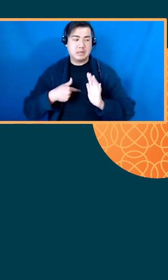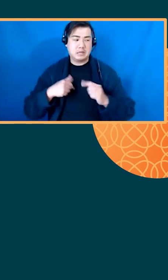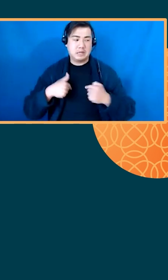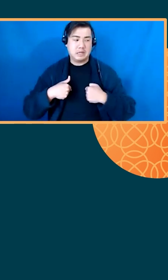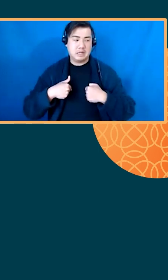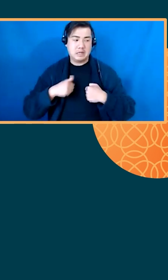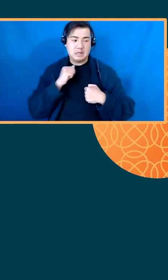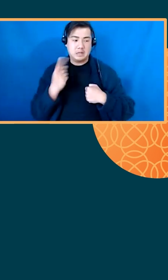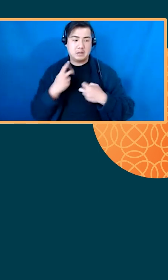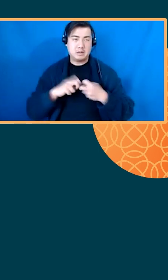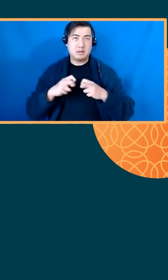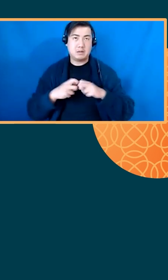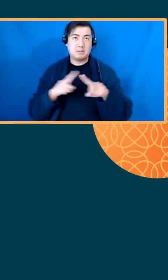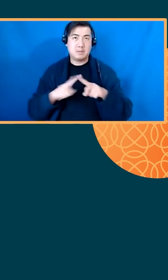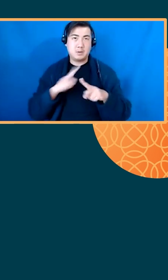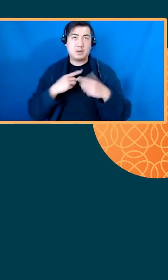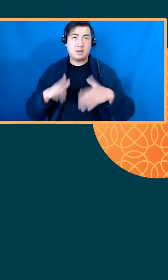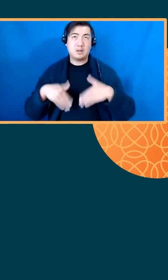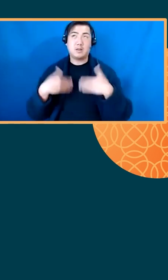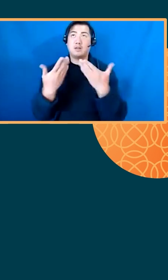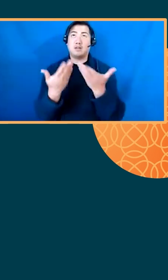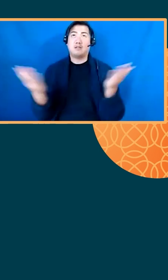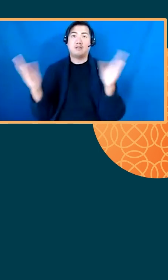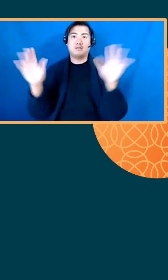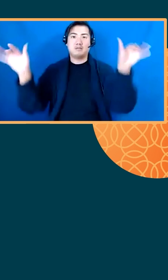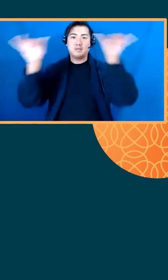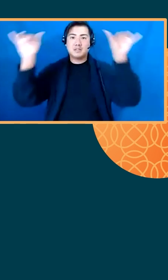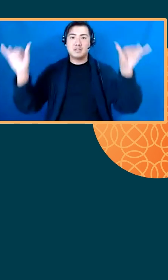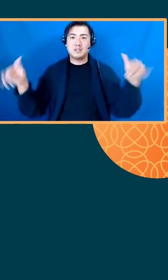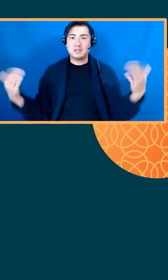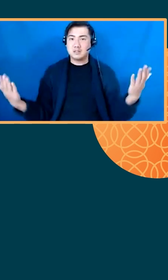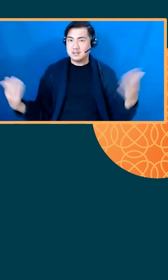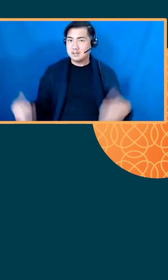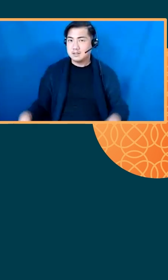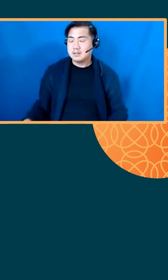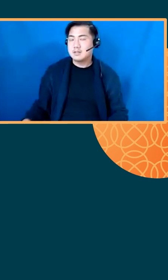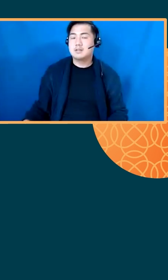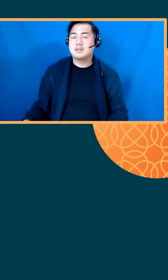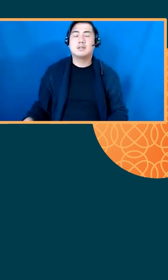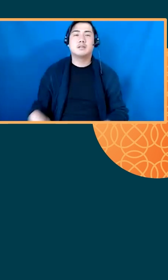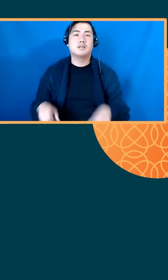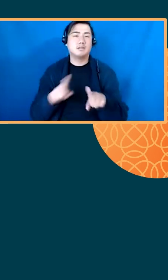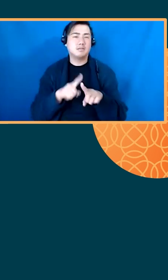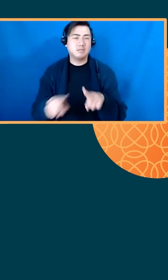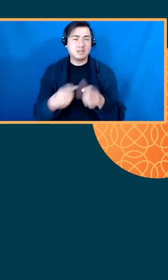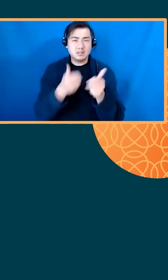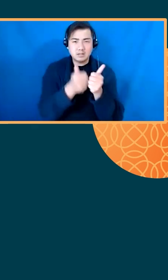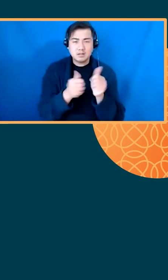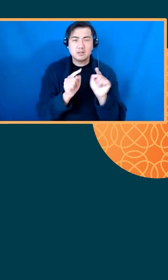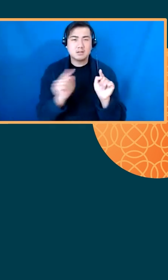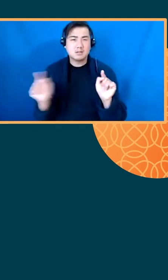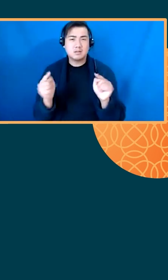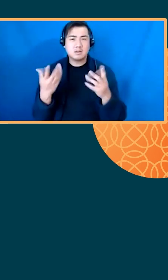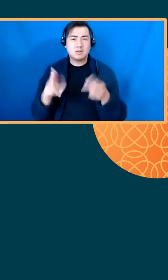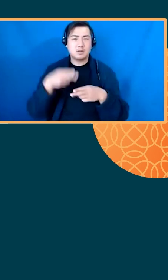this entire system here that we're alluding to. But you all have started to touch on it, and